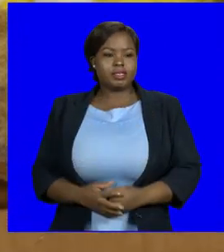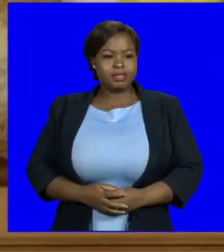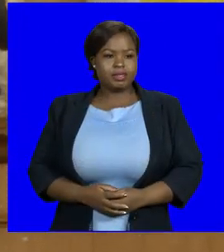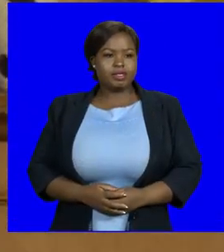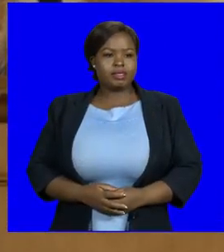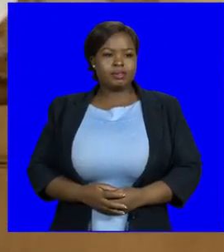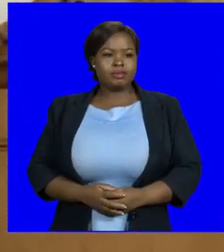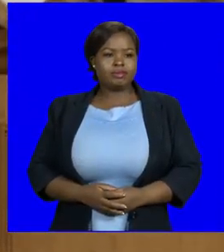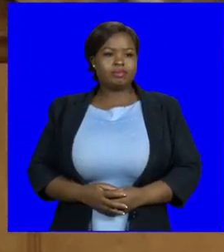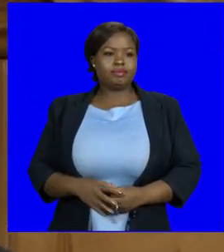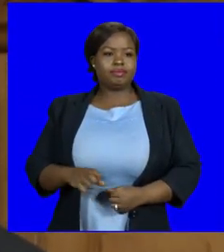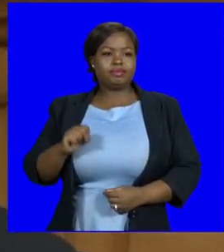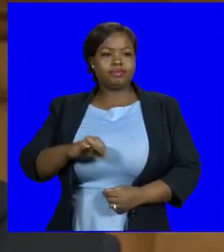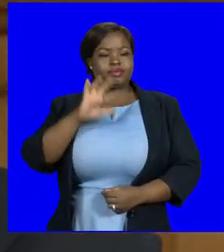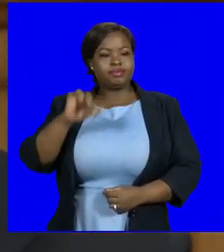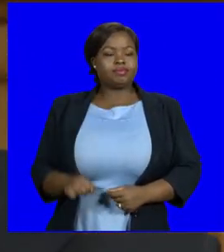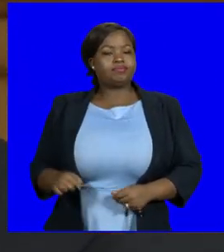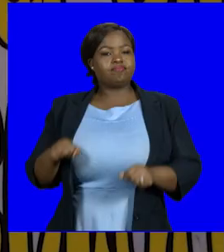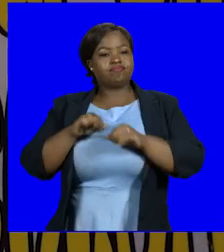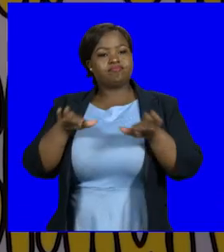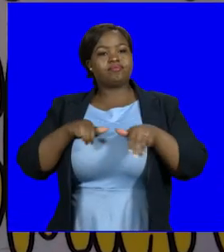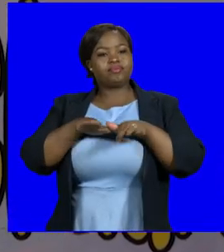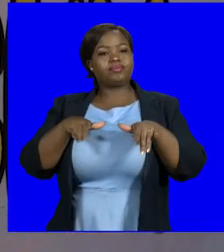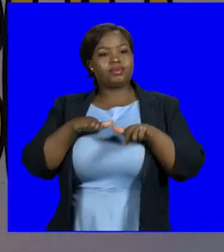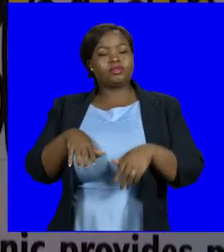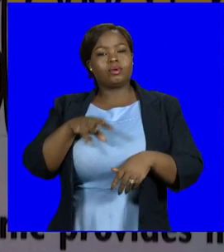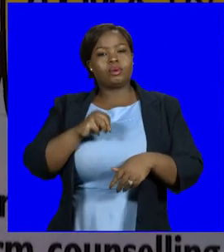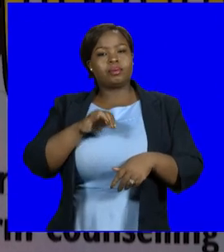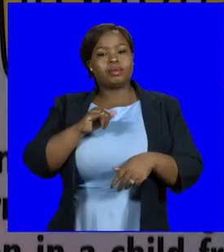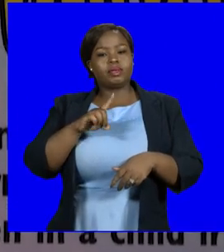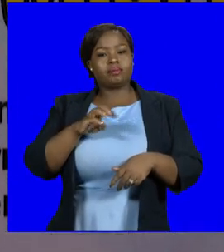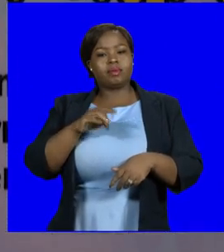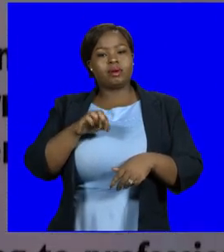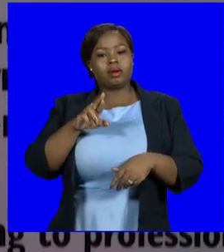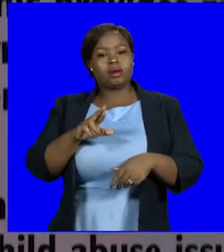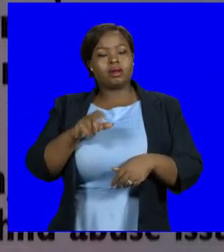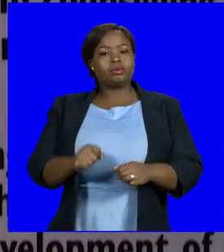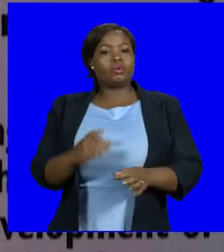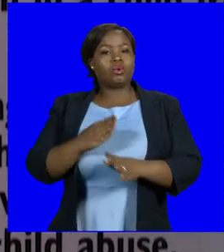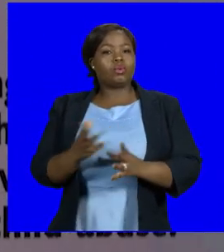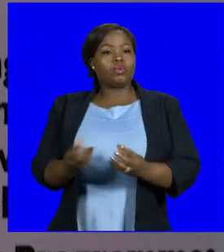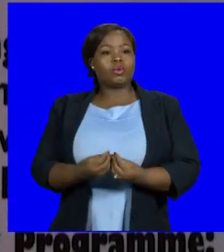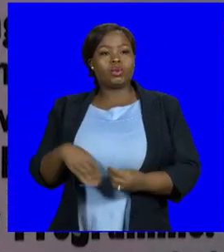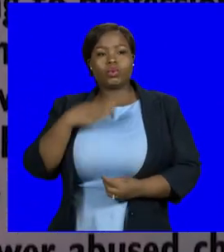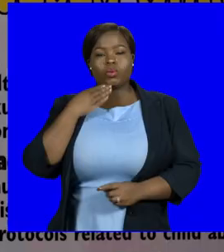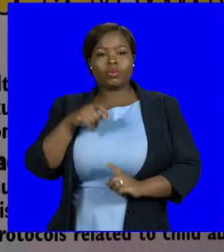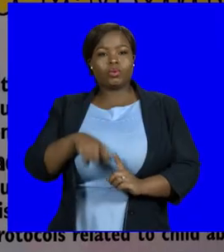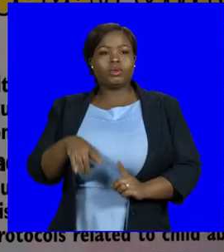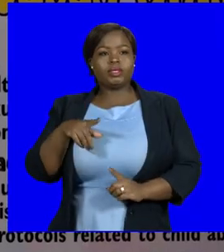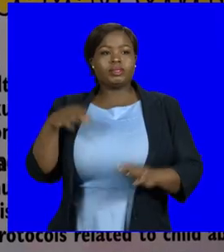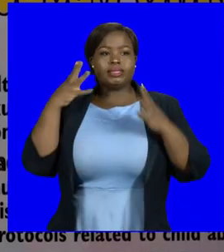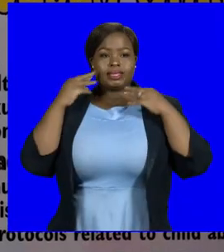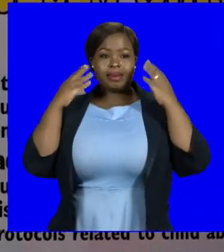Paralympic South African swimming star Natalie du Toit takes on the Midmar Mile in efforts to work with Team Fortissimo, who raise funds for Teddy Bear